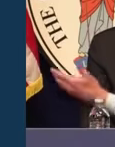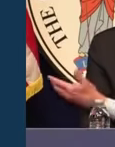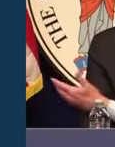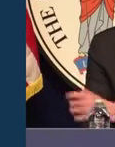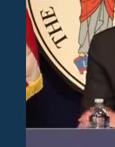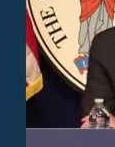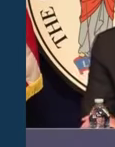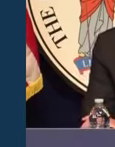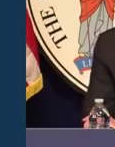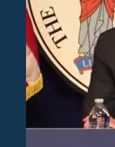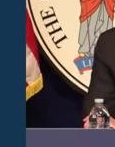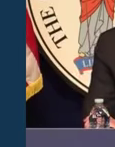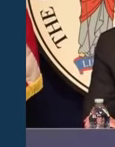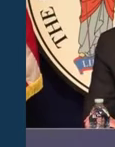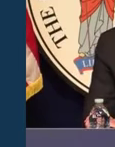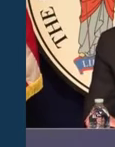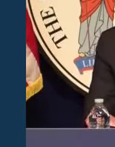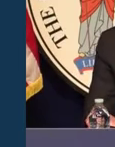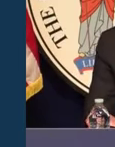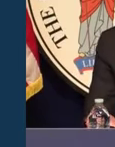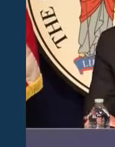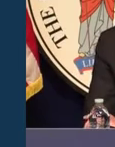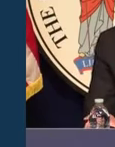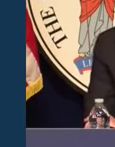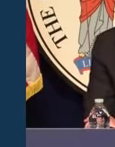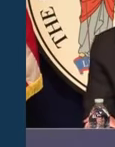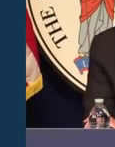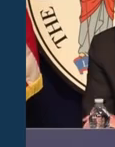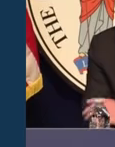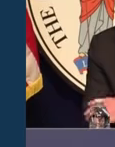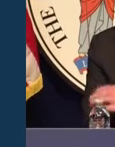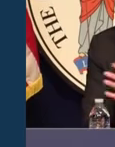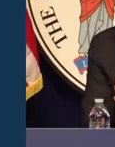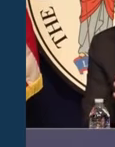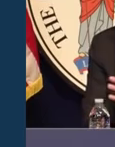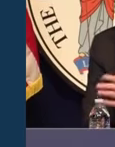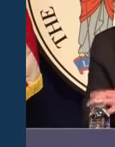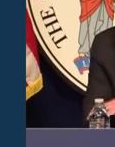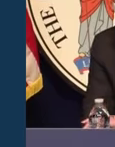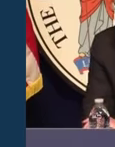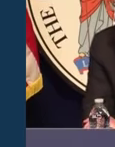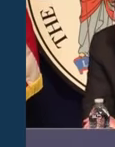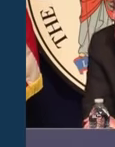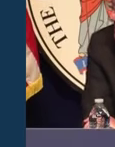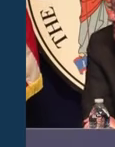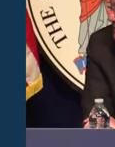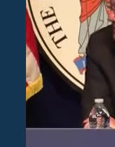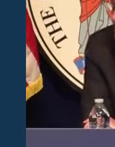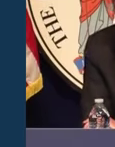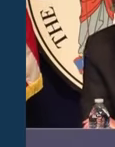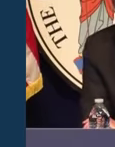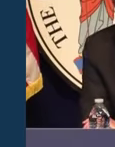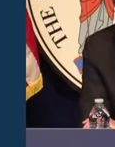that while Judy, when she goes through the numbers, she would agree with me, this hits disproportionately at older